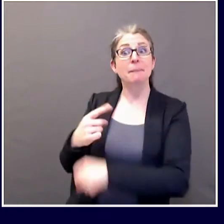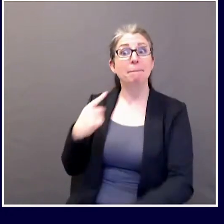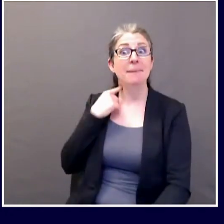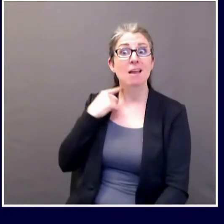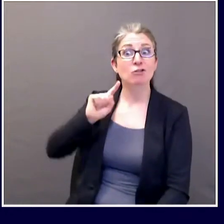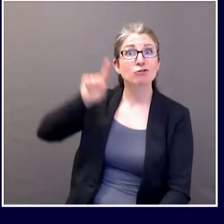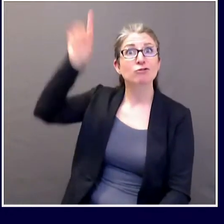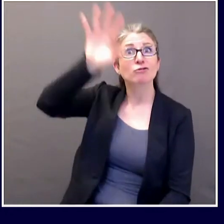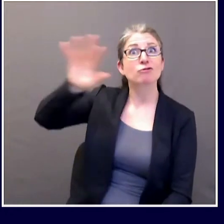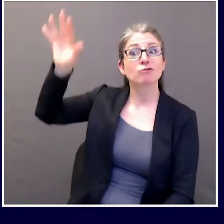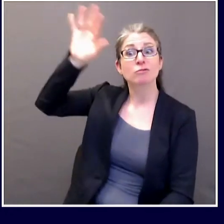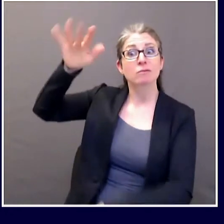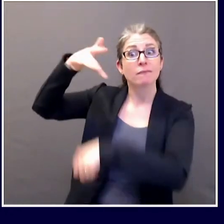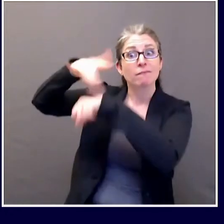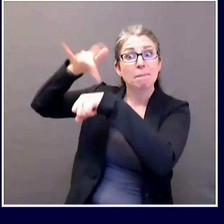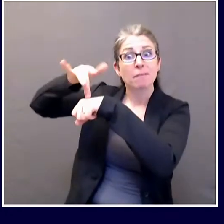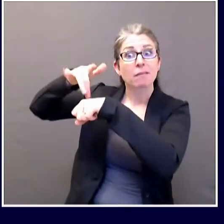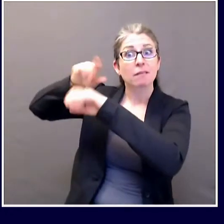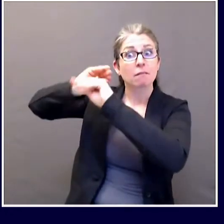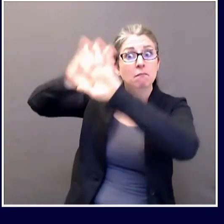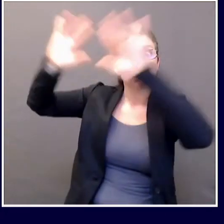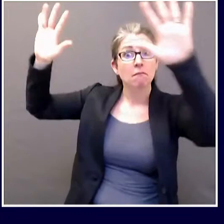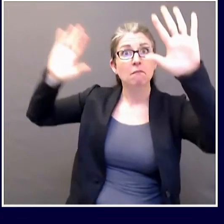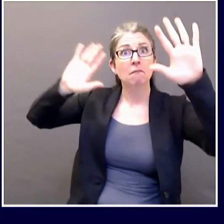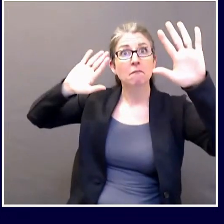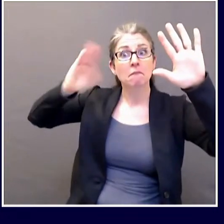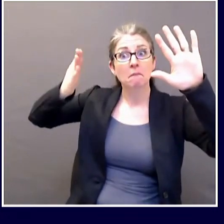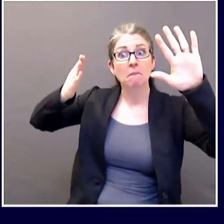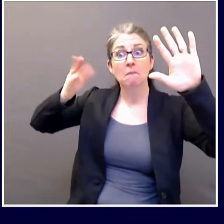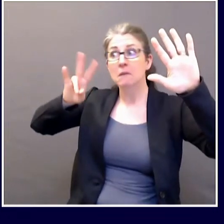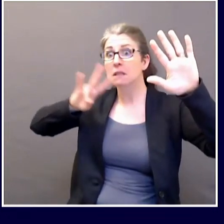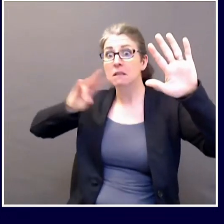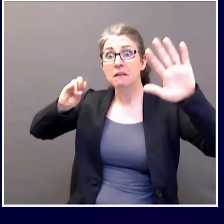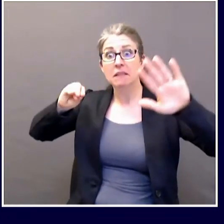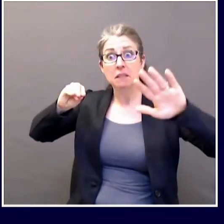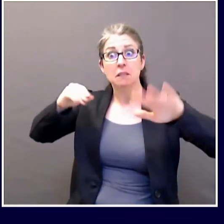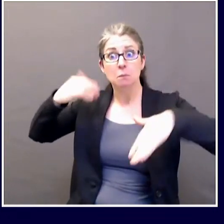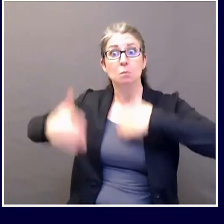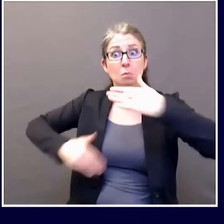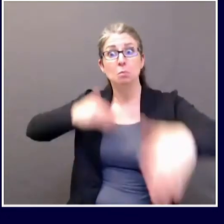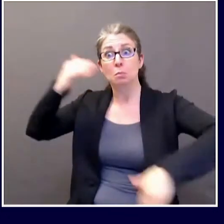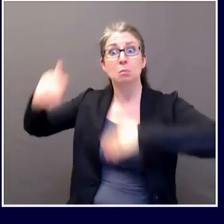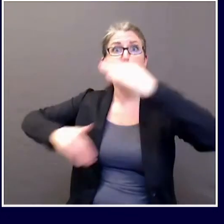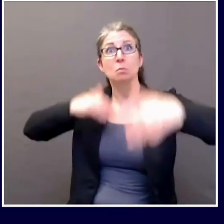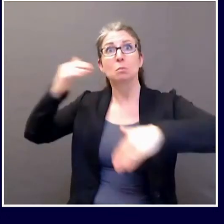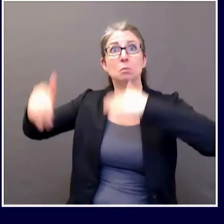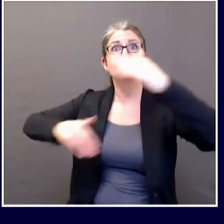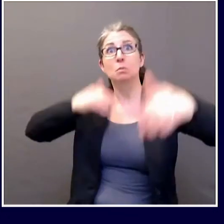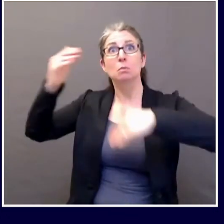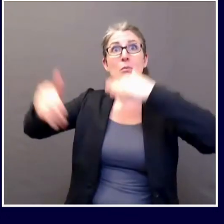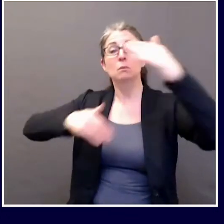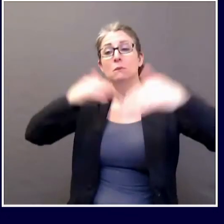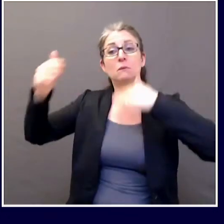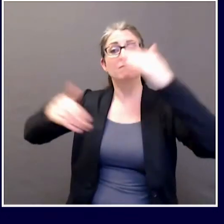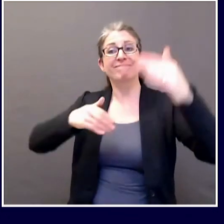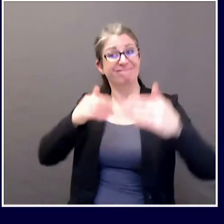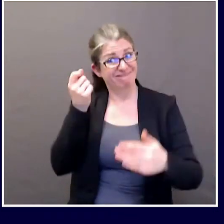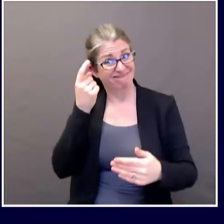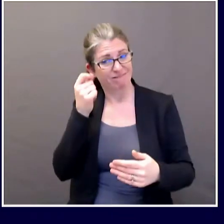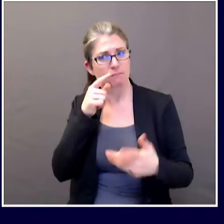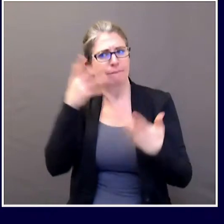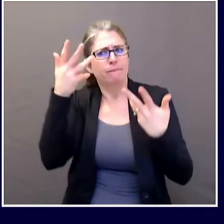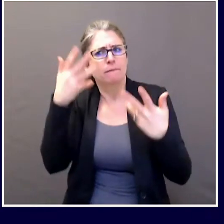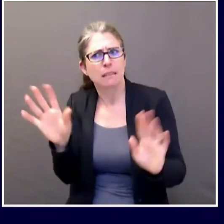spots, recognizing that those 70 and over may not have all been vaccinated, but doing so knowing that there is